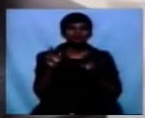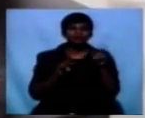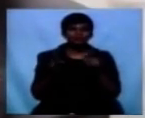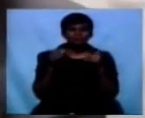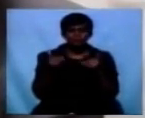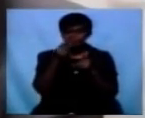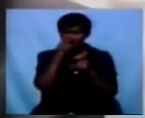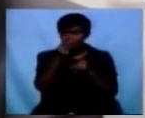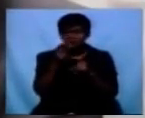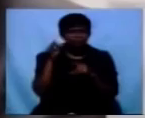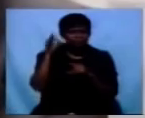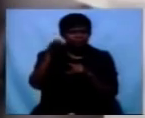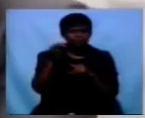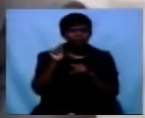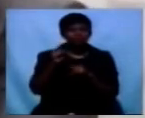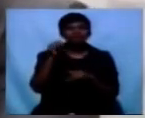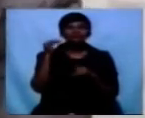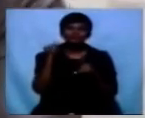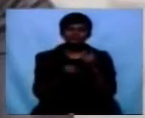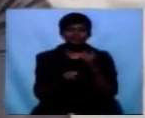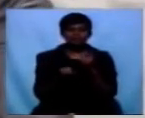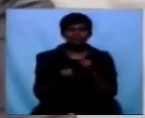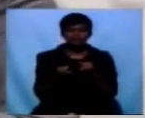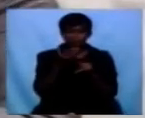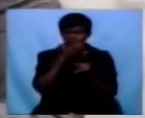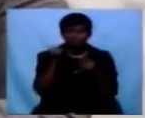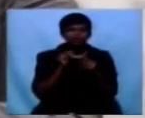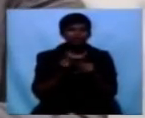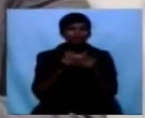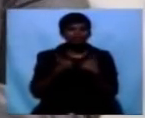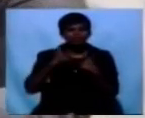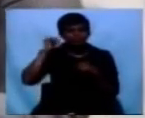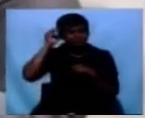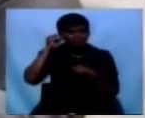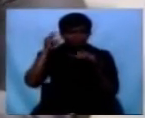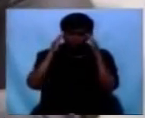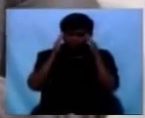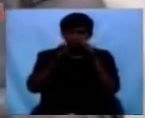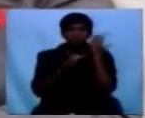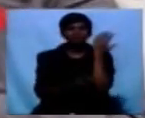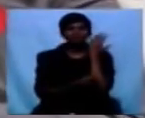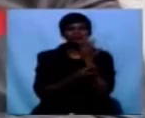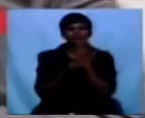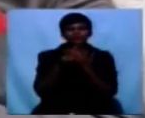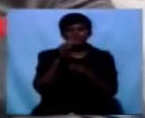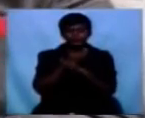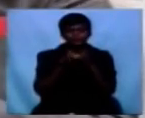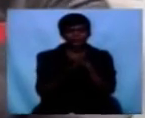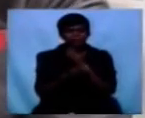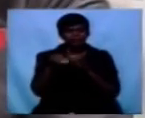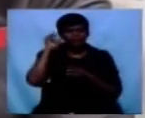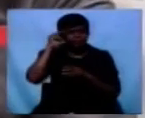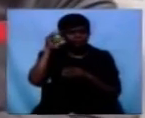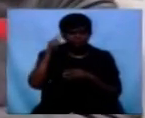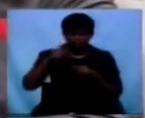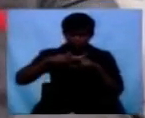looking forward to seeing would have been compromised. So let's have a ministry dedicated for infrastructure development. Let's have a ministry dedicated for